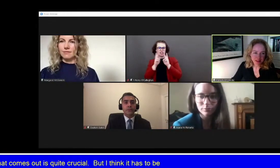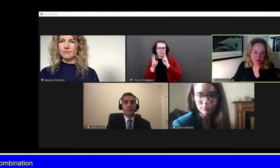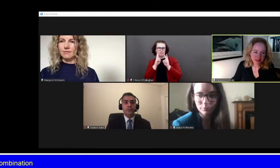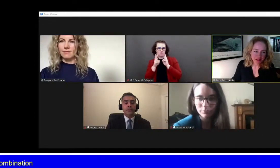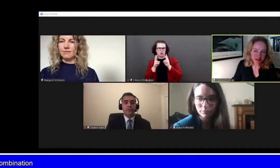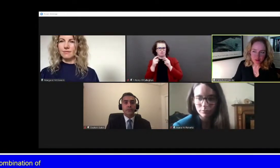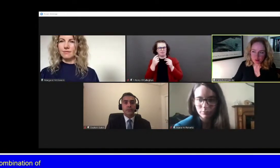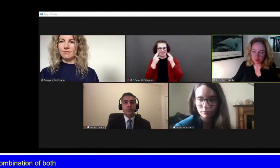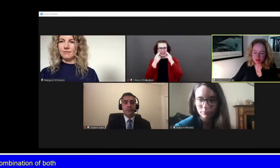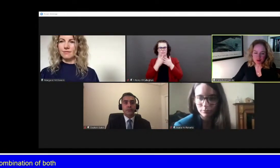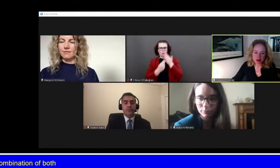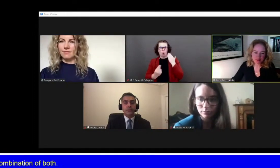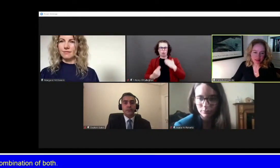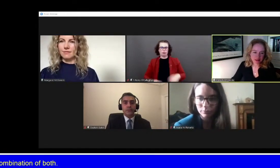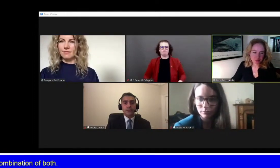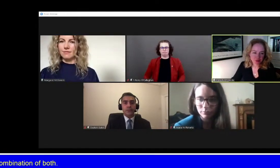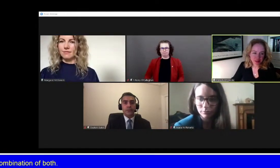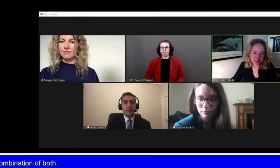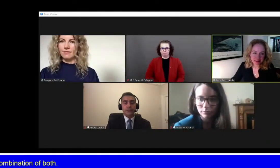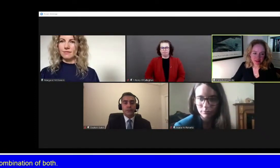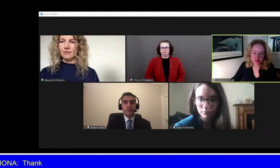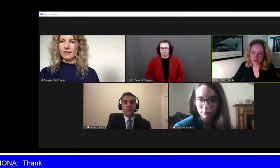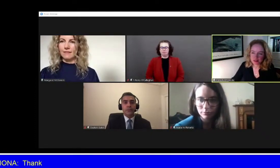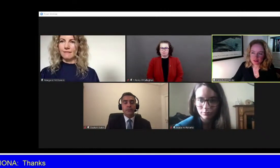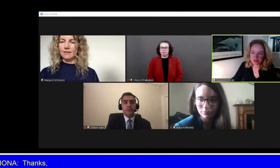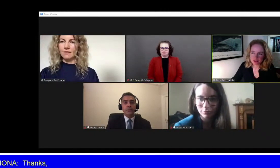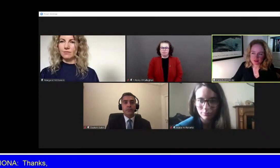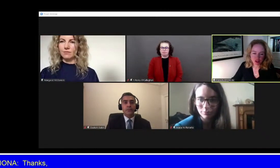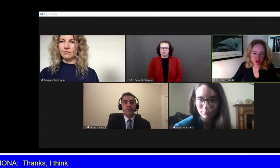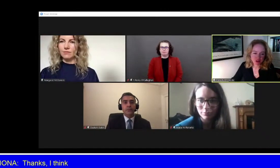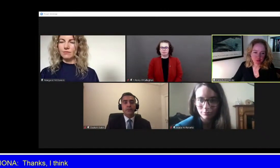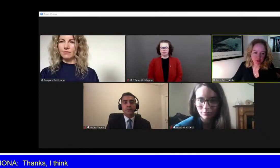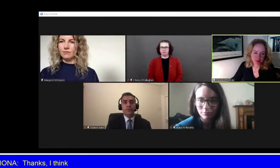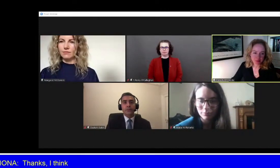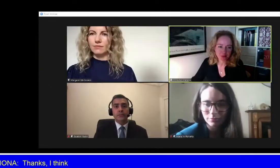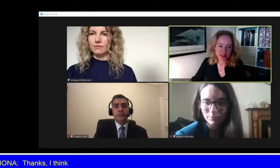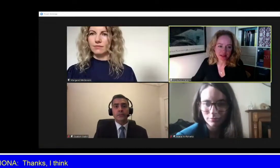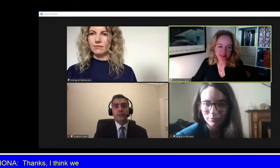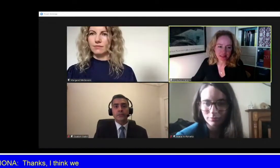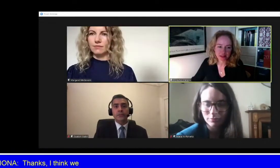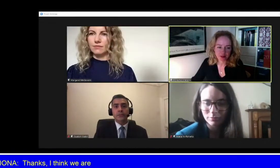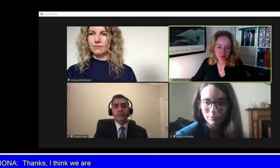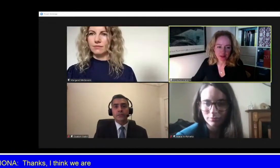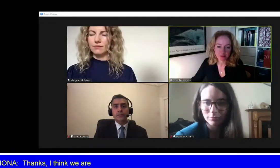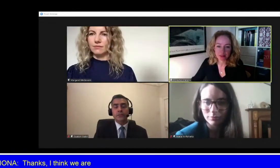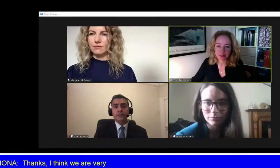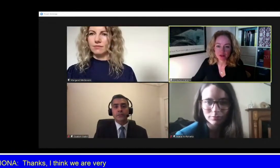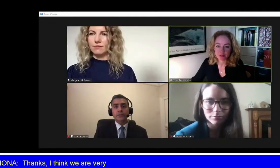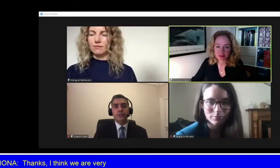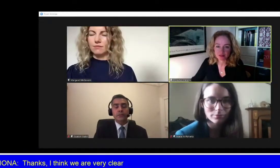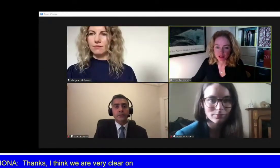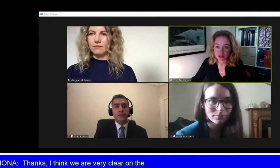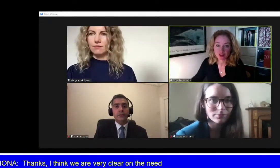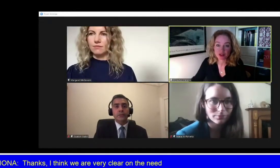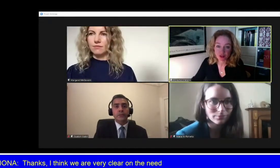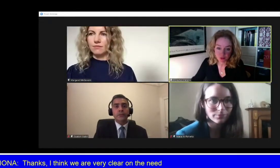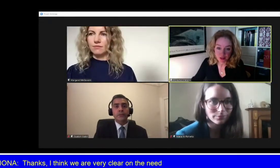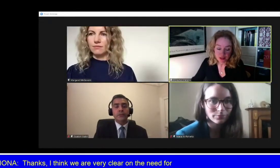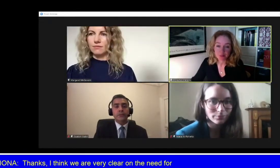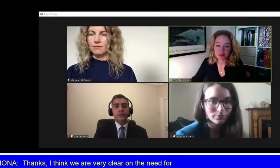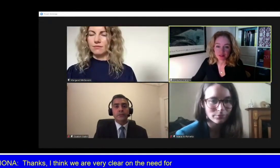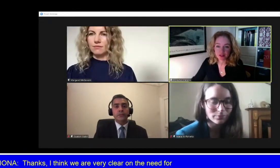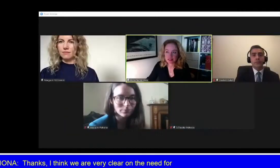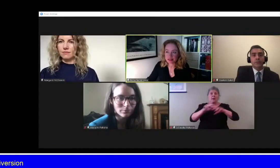Thanks, Maria. Yeah, I think we always arrive at that we're very clear on the need for diversion, but perhaps we're less clear on where people should be diverted